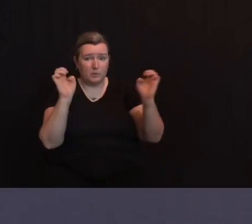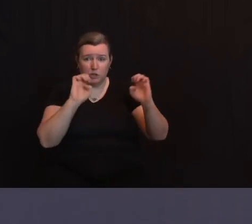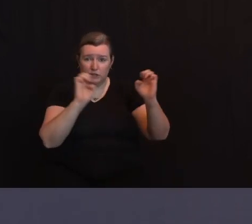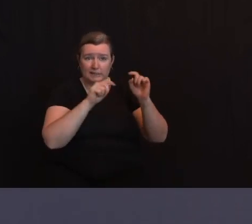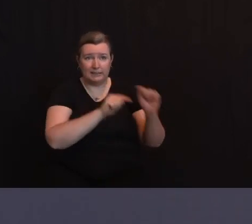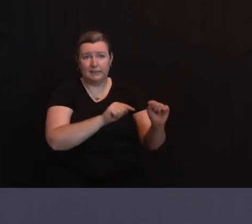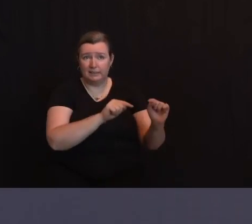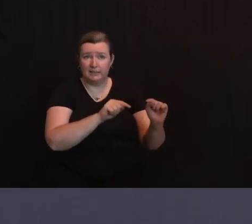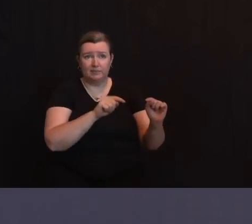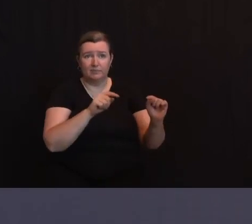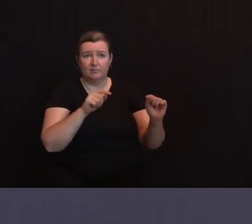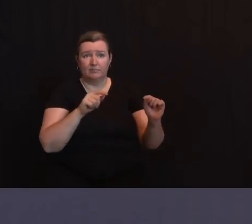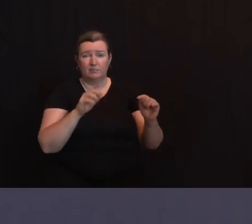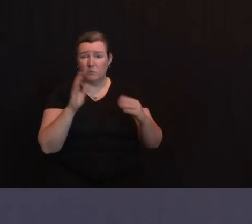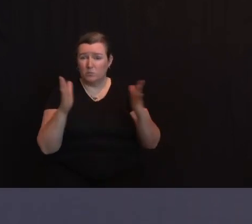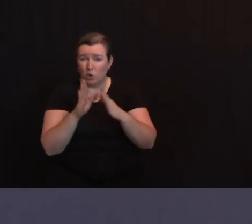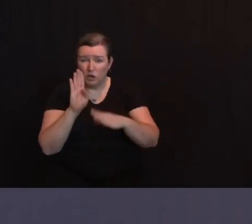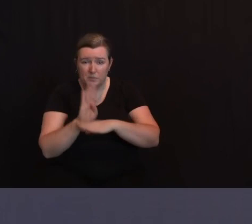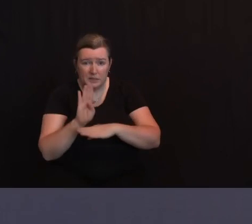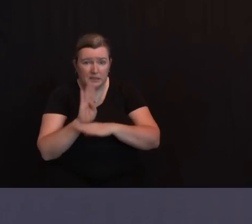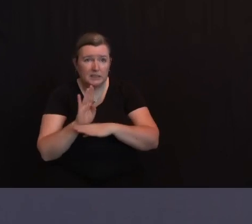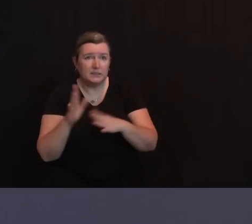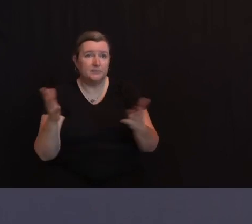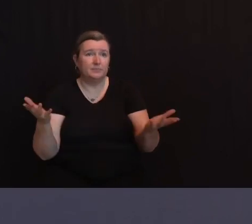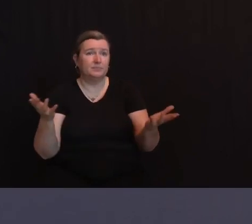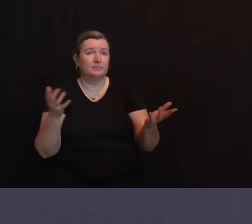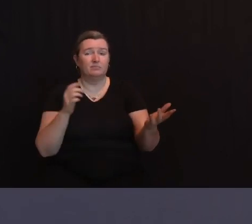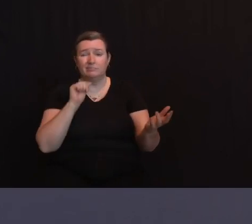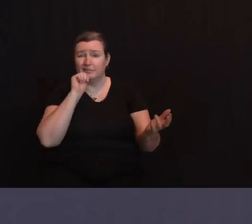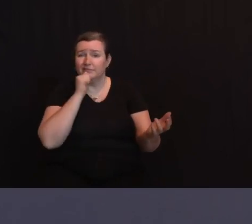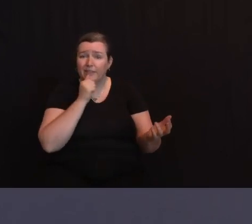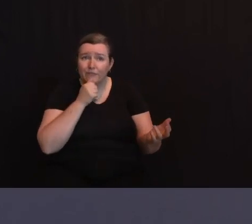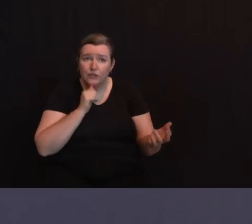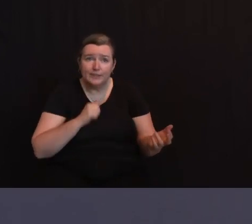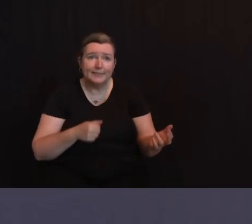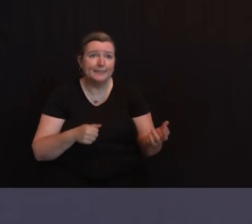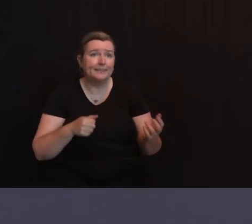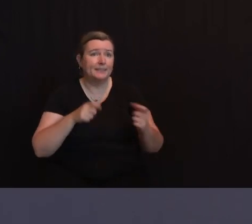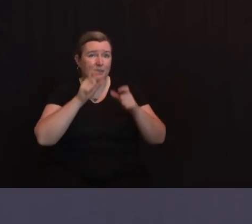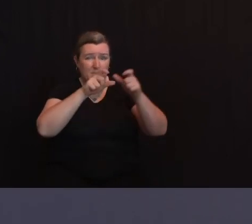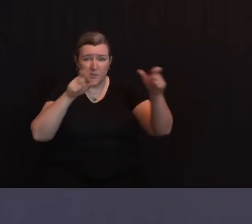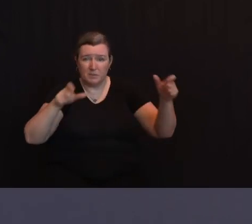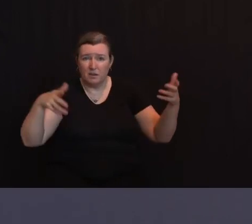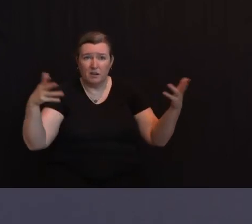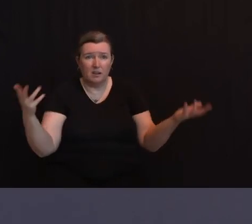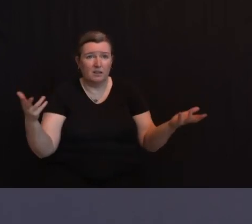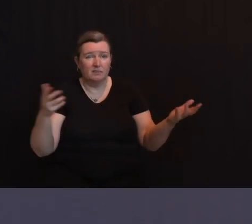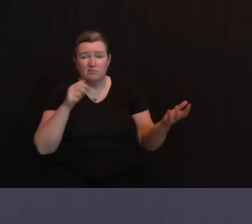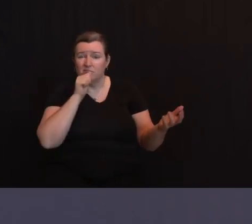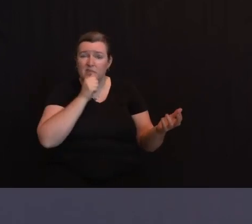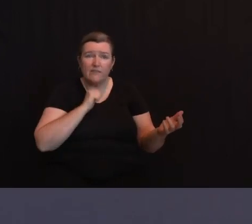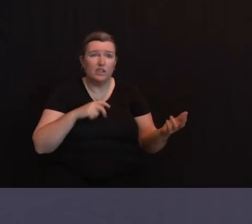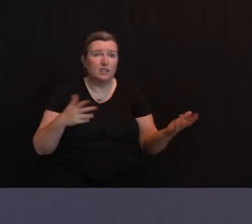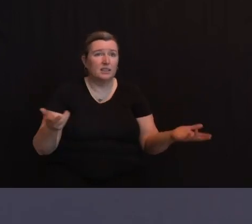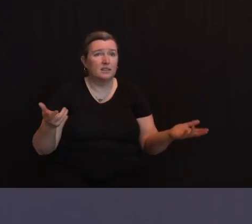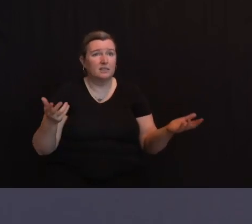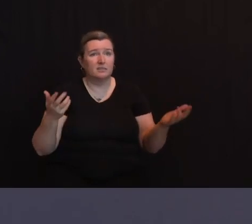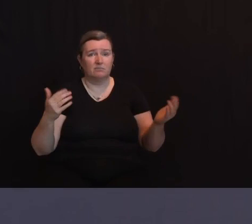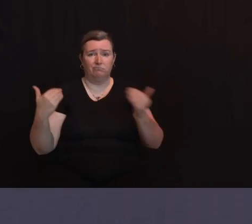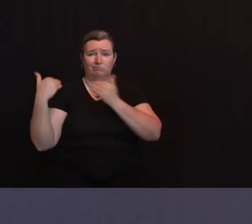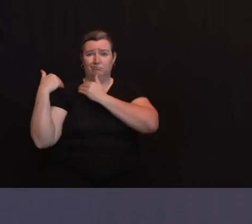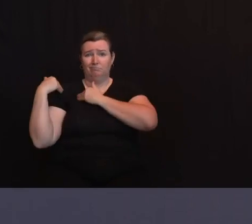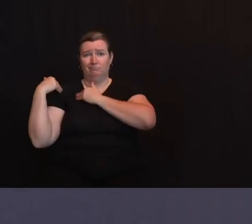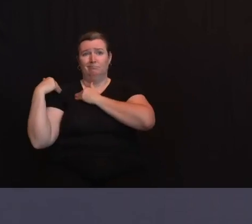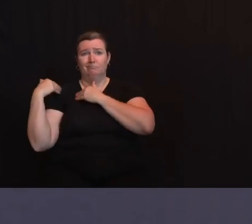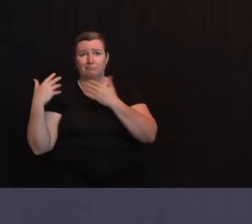and individual workers and working families have borne the brunt of this overwhelming tsunami. Again,